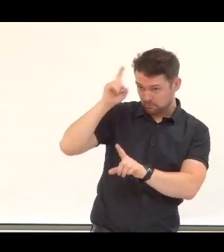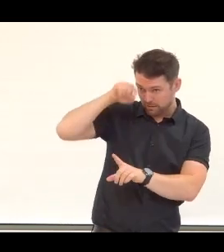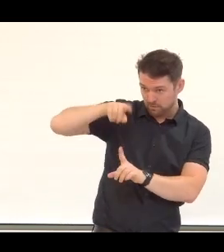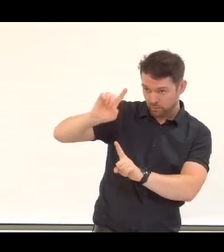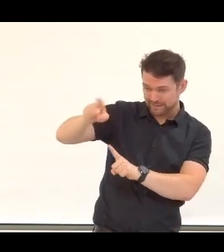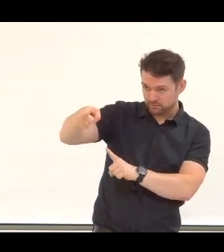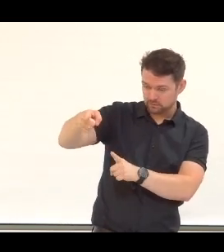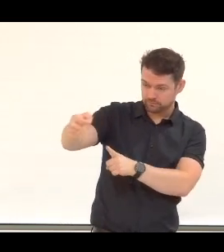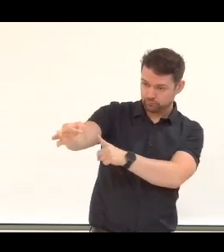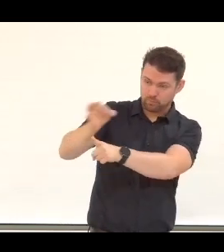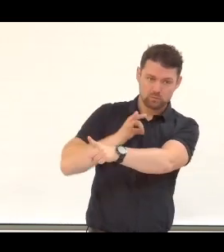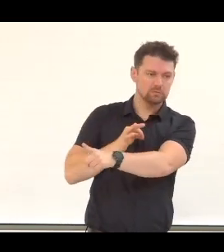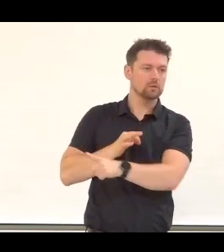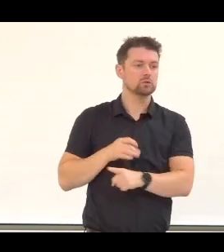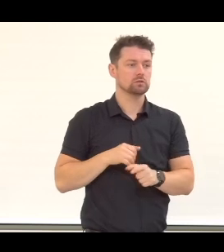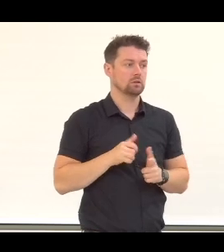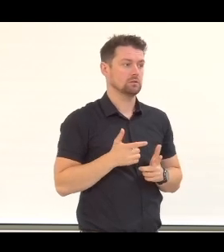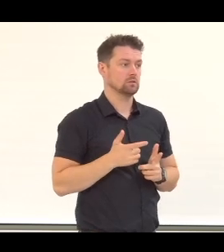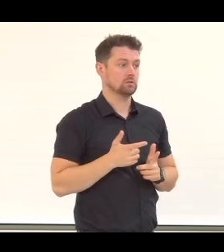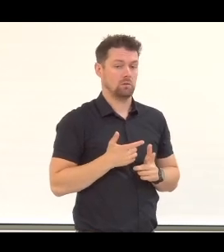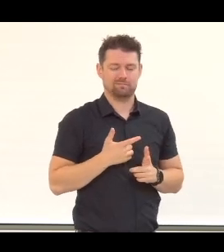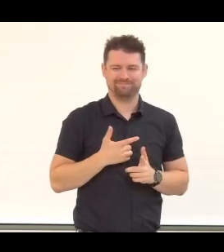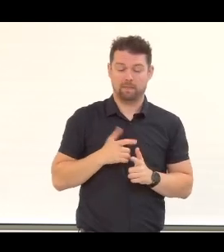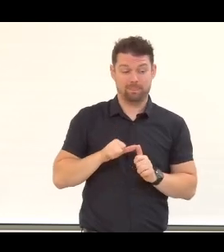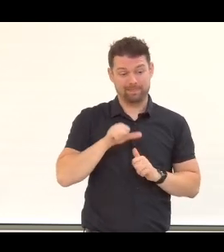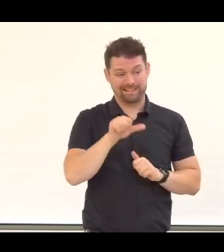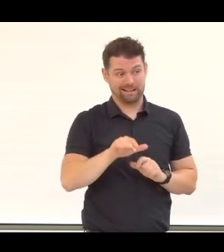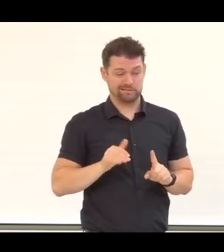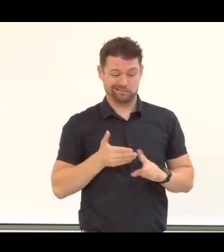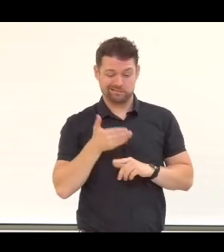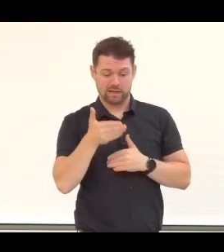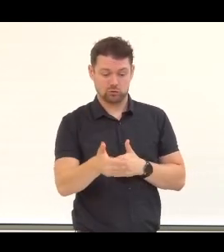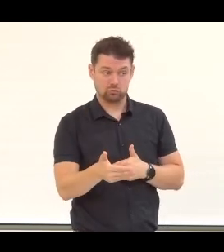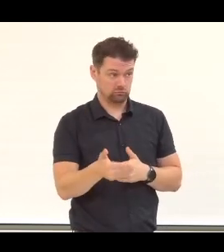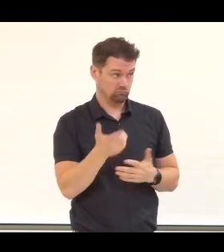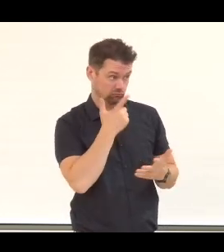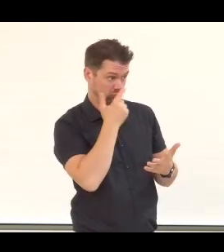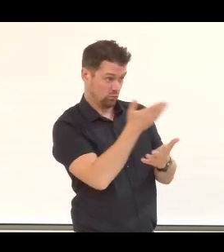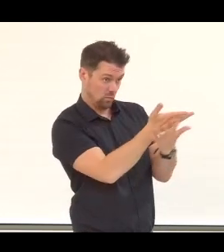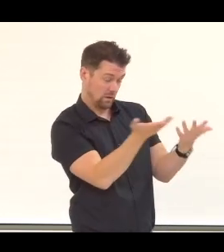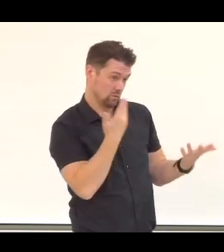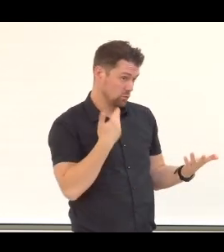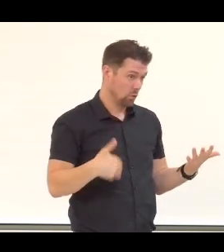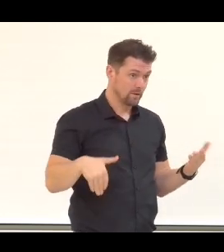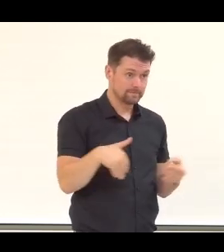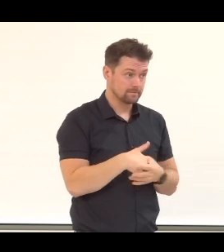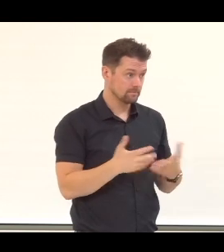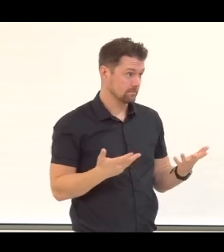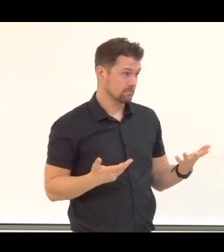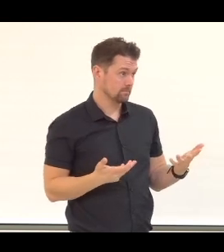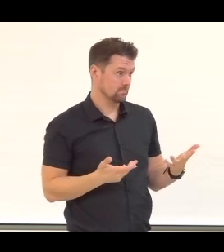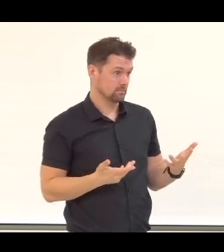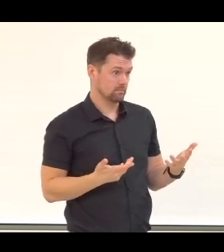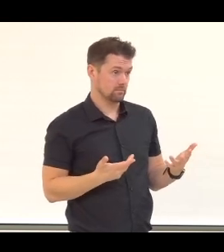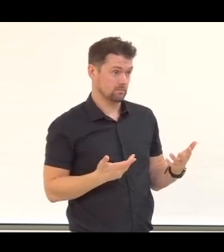mission, which will be in a few years, we don't have a fixed date yet, we invite you all to join us for